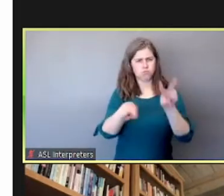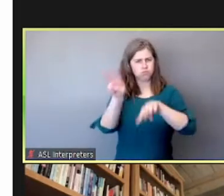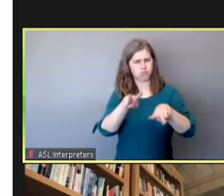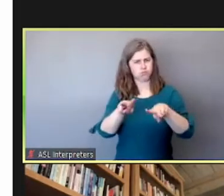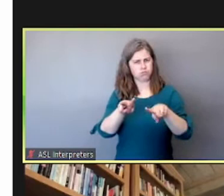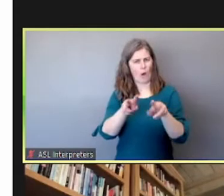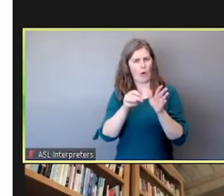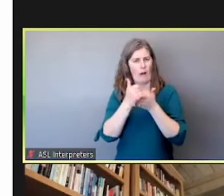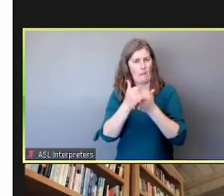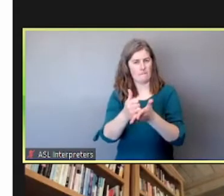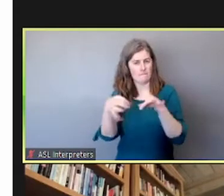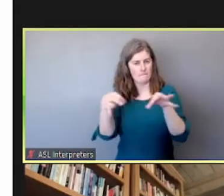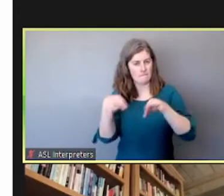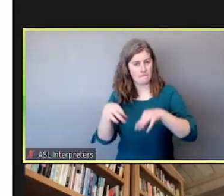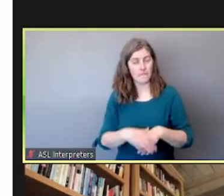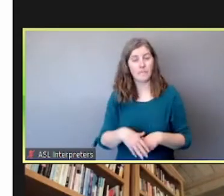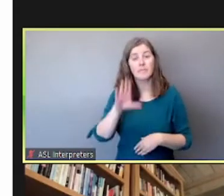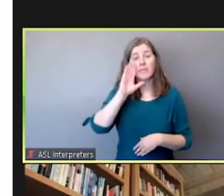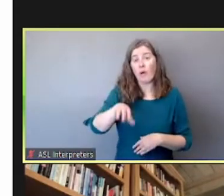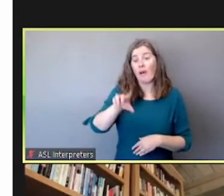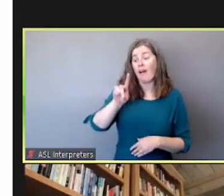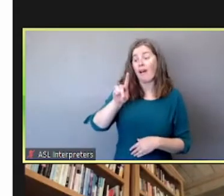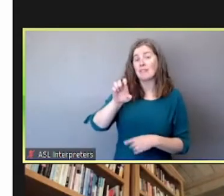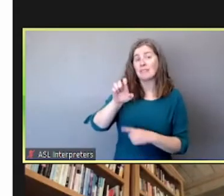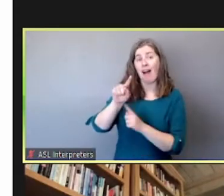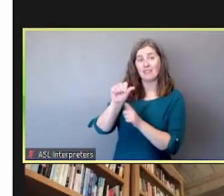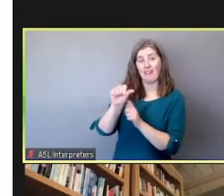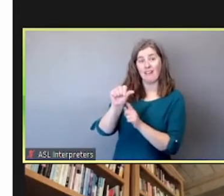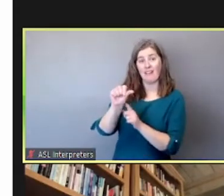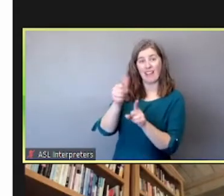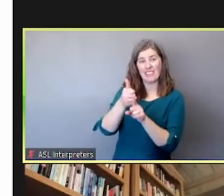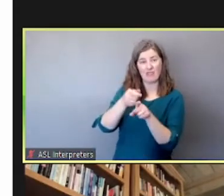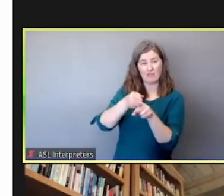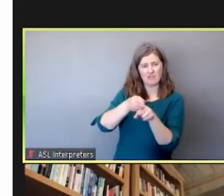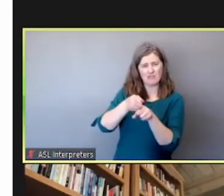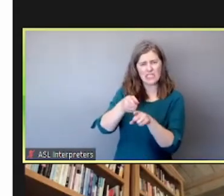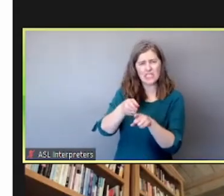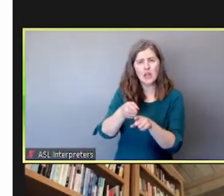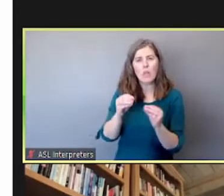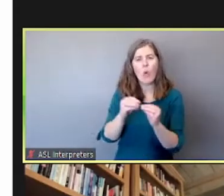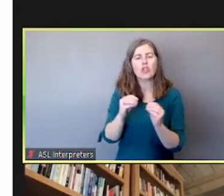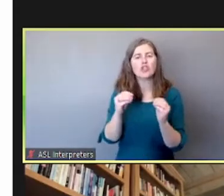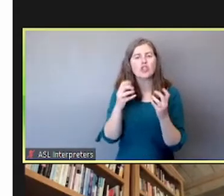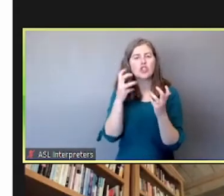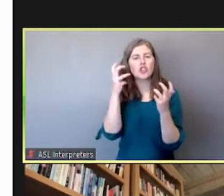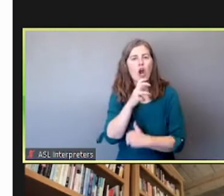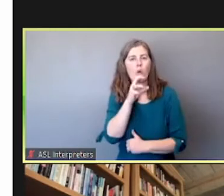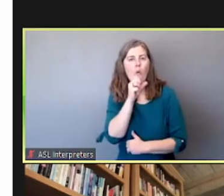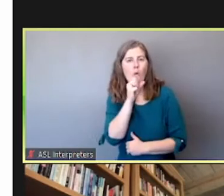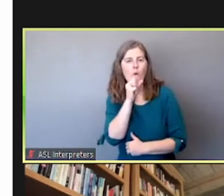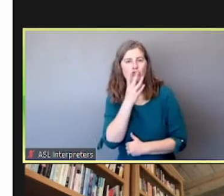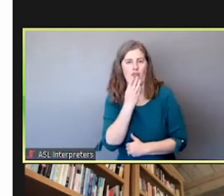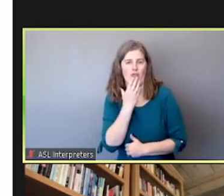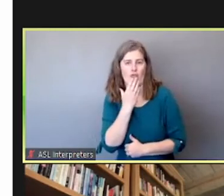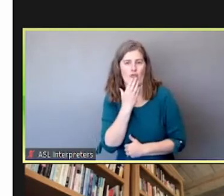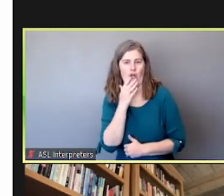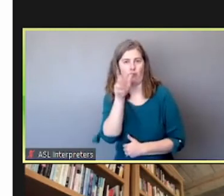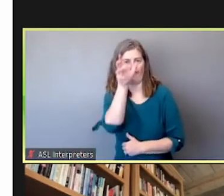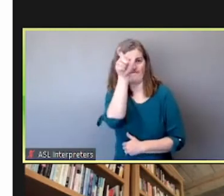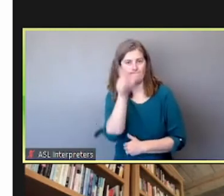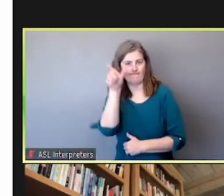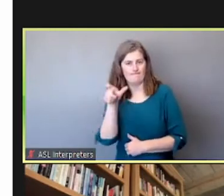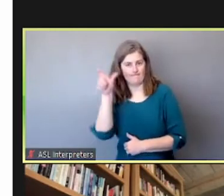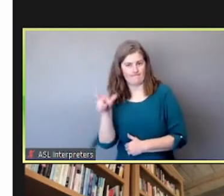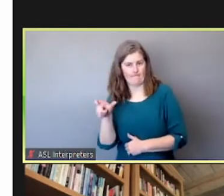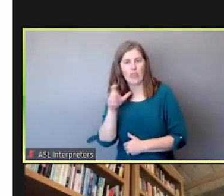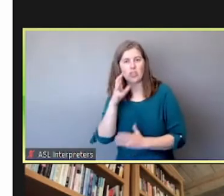The Delta variant is the bright or the darker orange bars on the graph on the right.